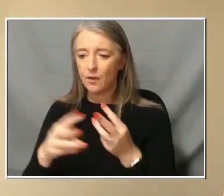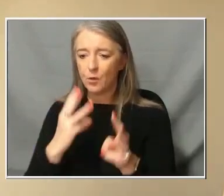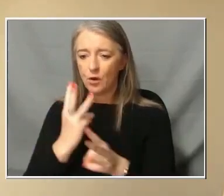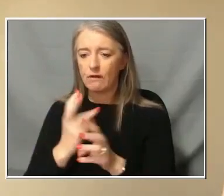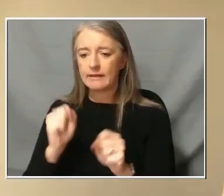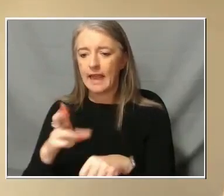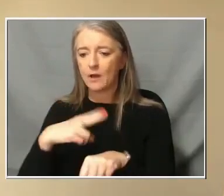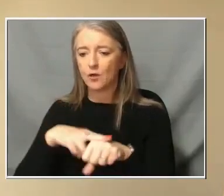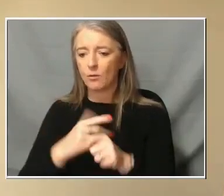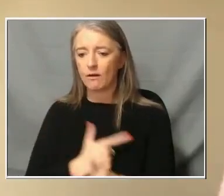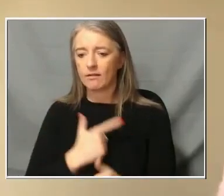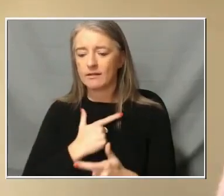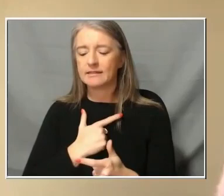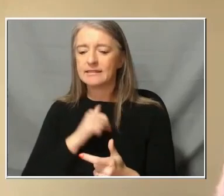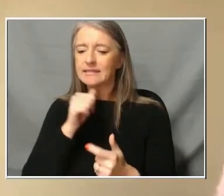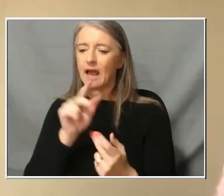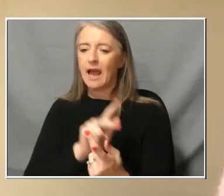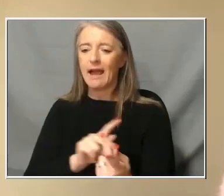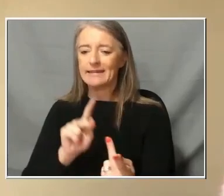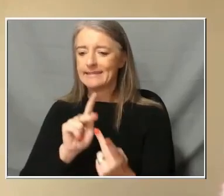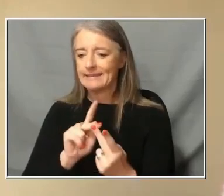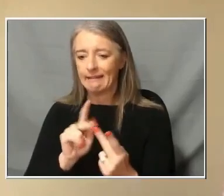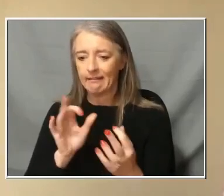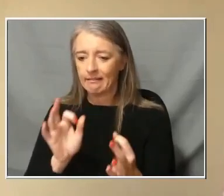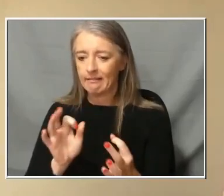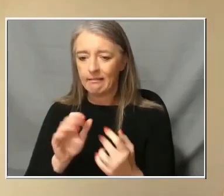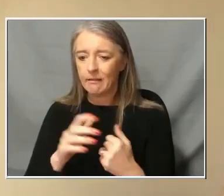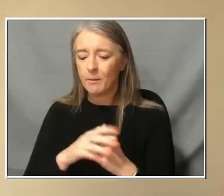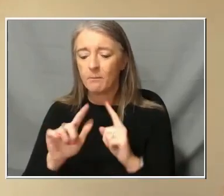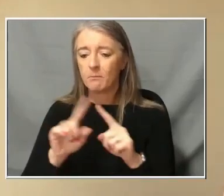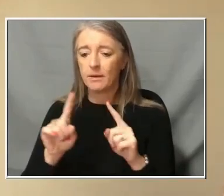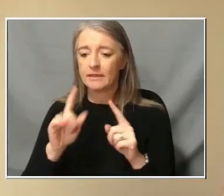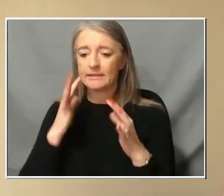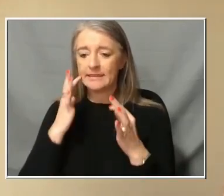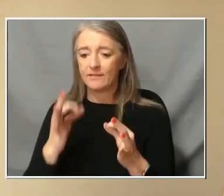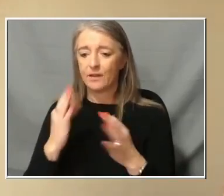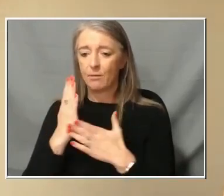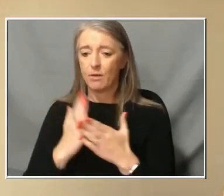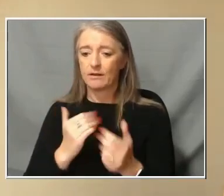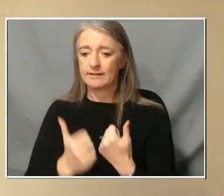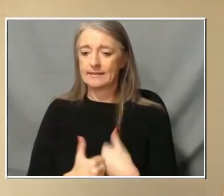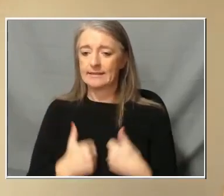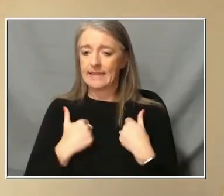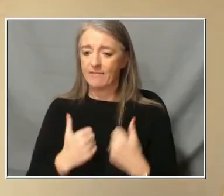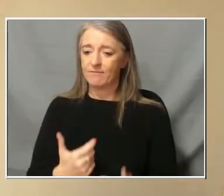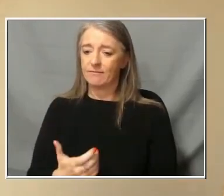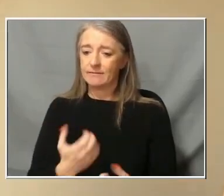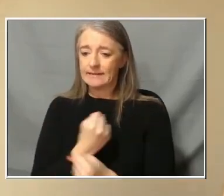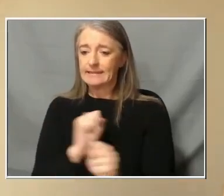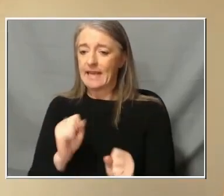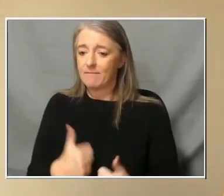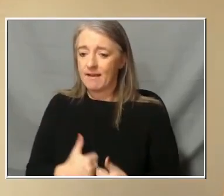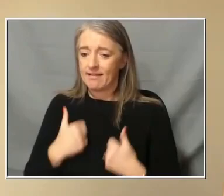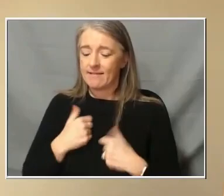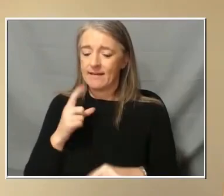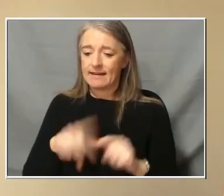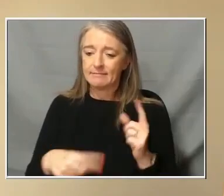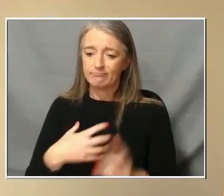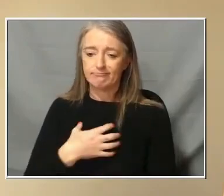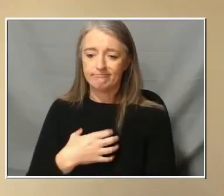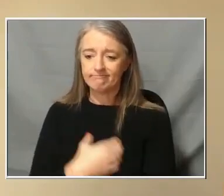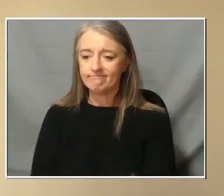It's not ideal, but it definitely was a part of what saved my life. So, you know, can't hate on